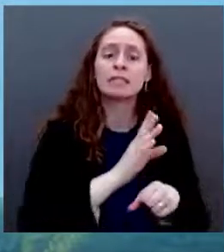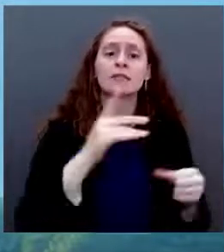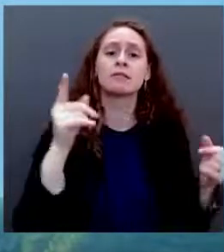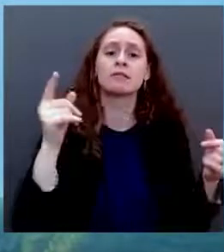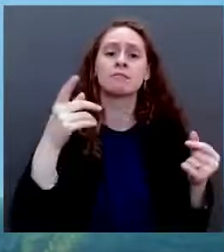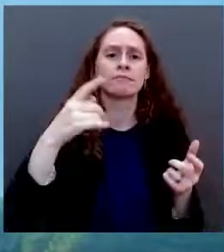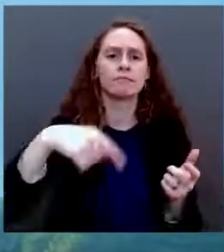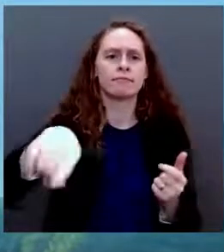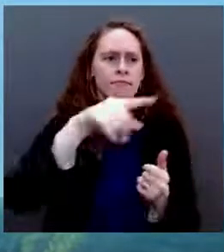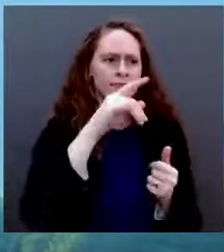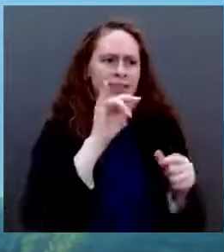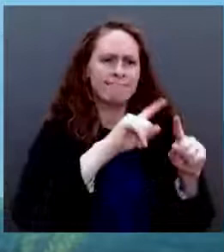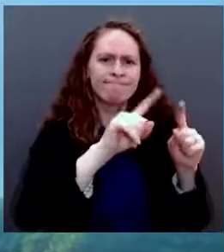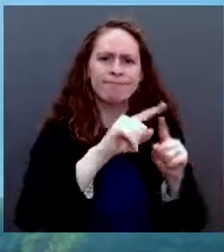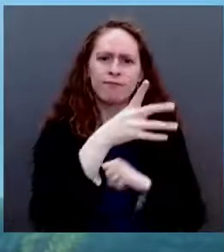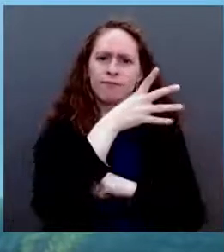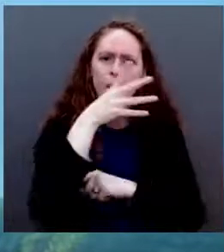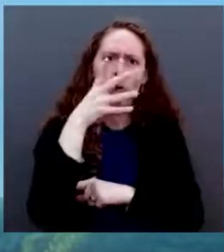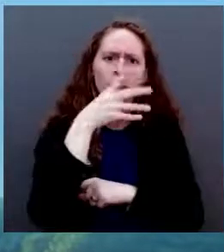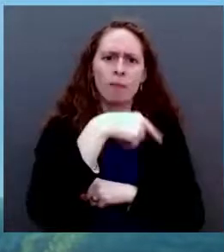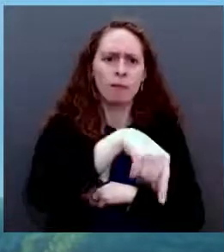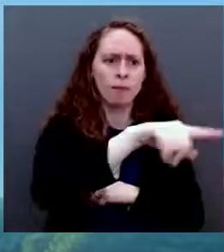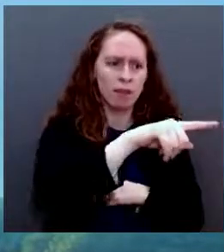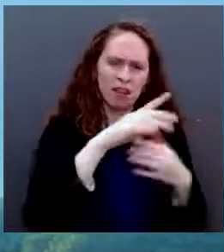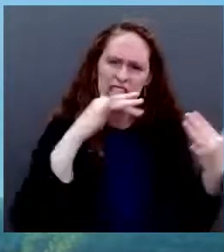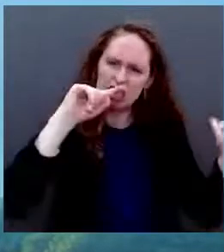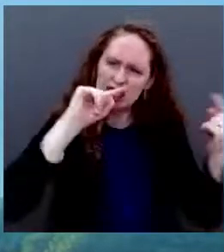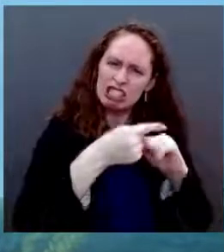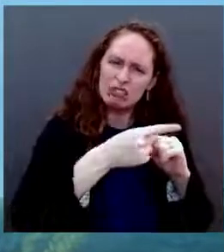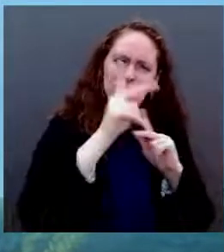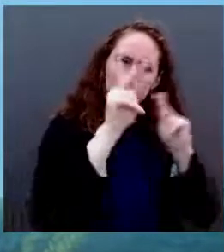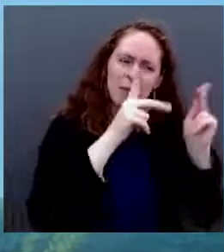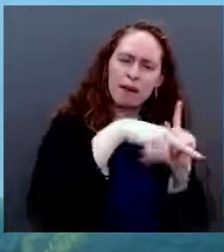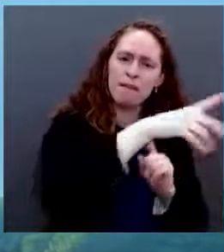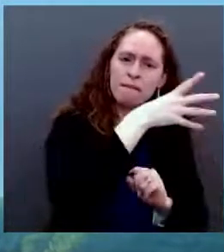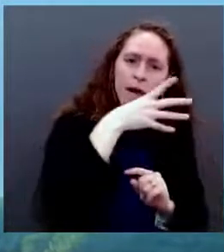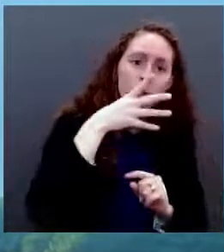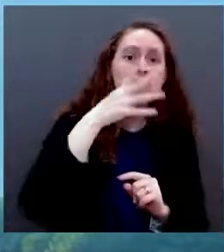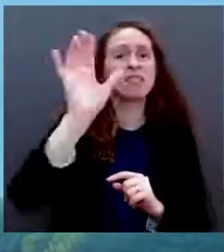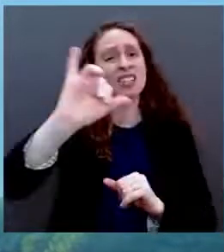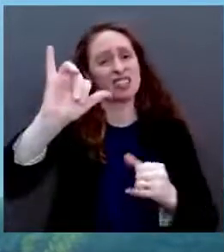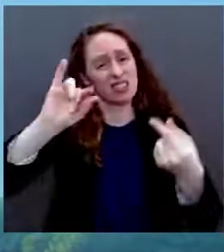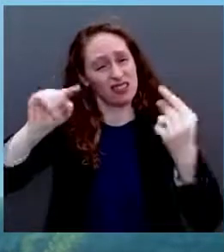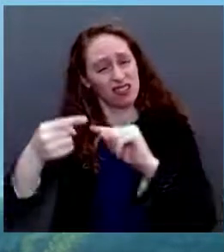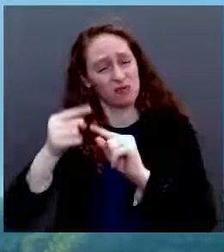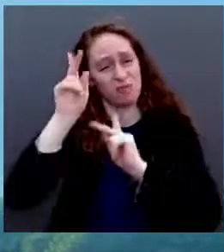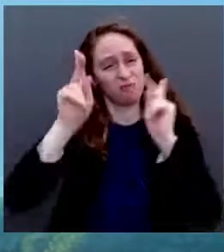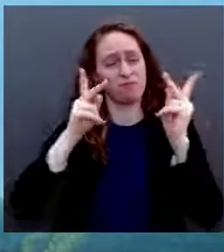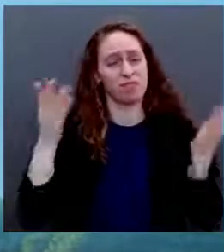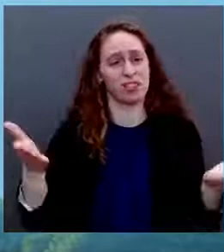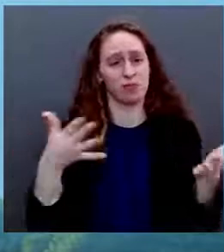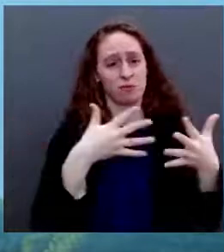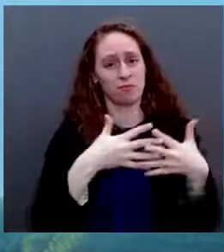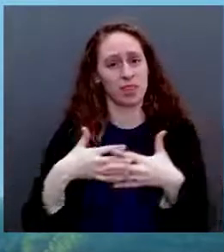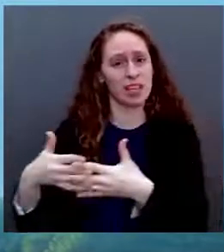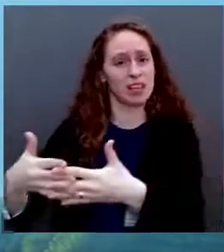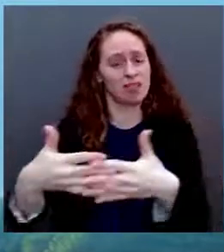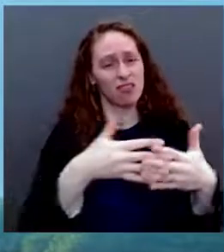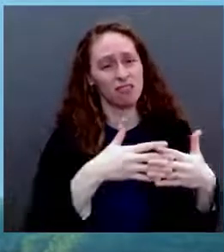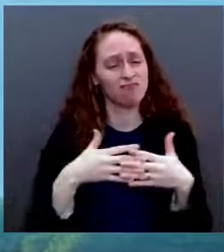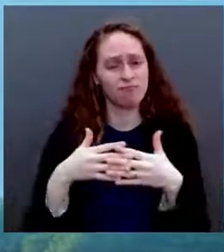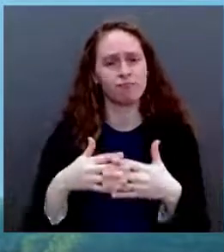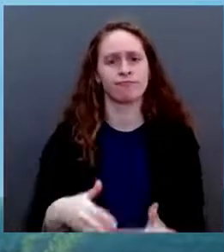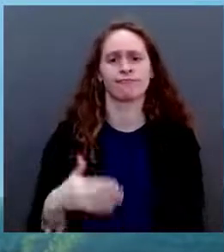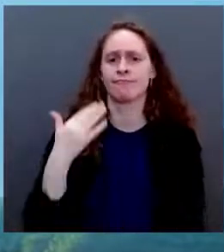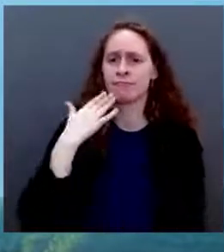Too many industries have become too consolidated over time. Too many companies have pursued corporate conduct and